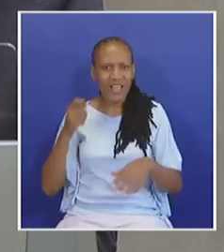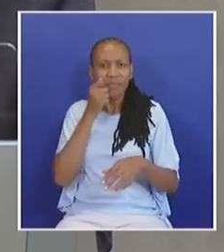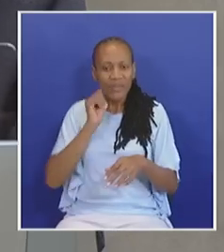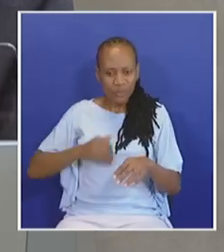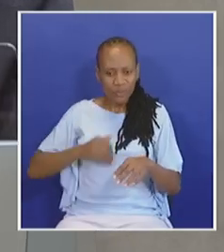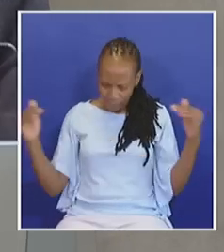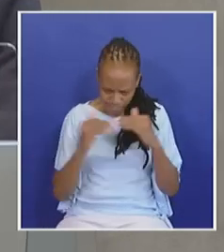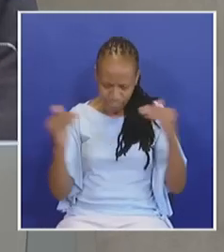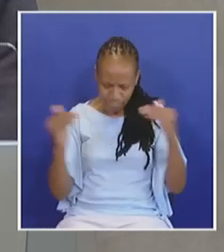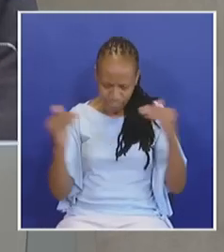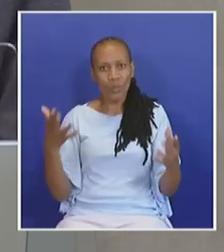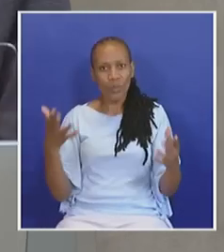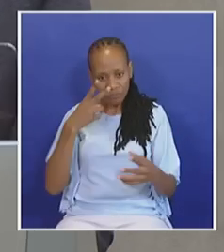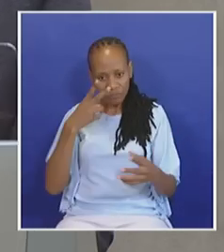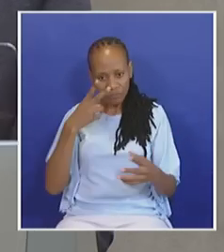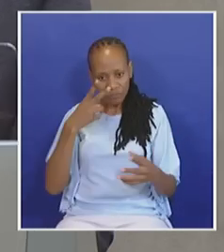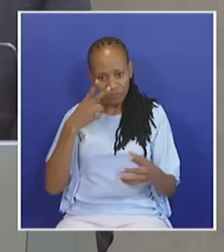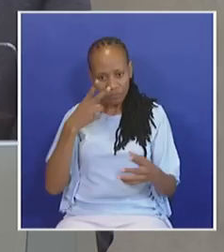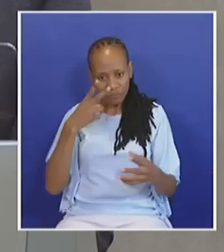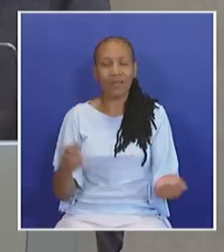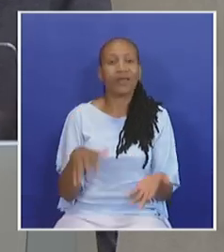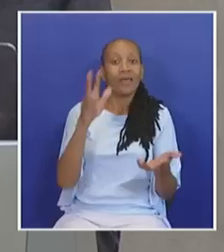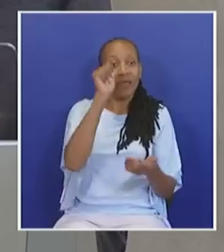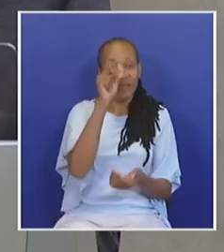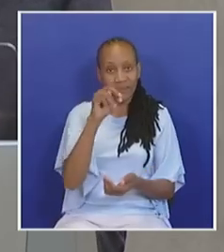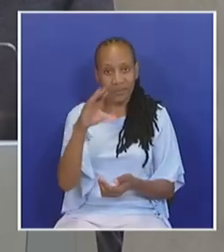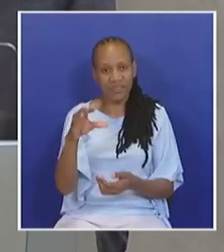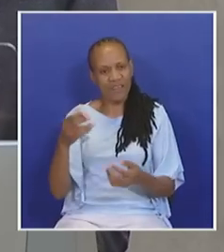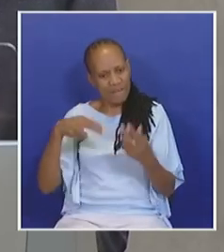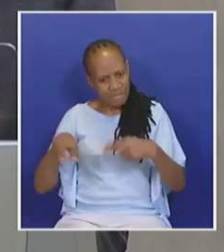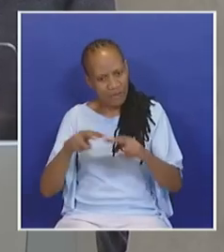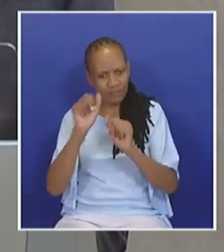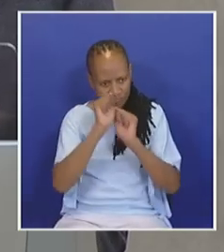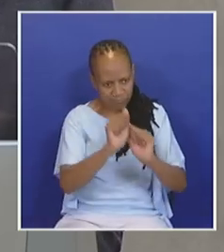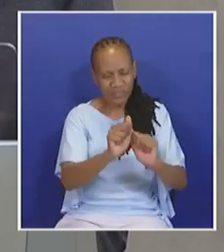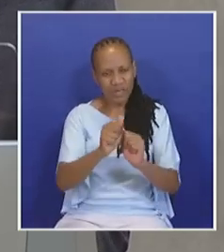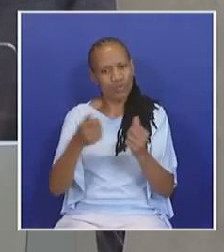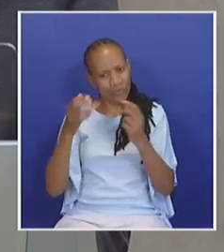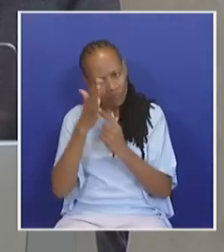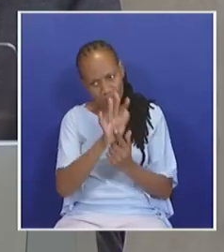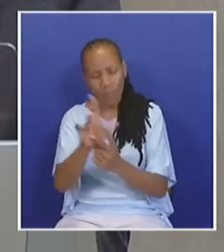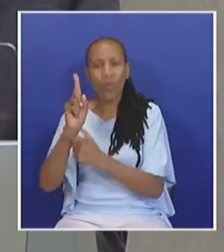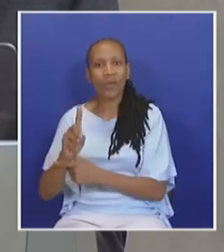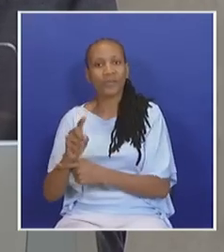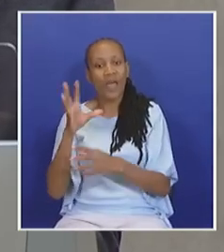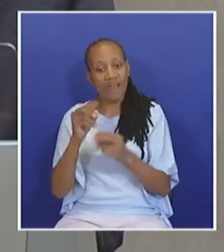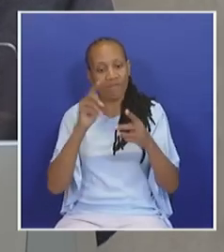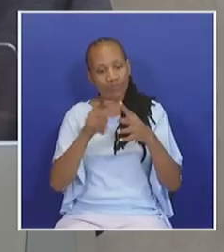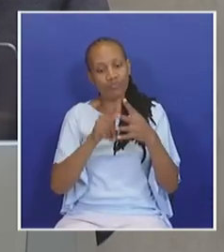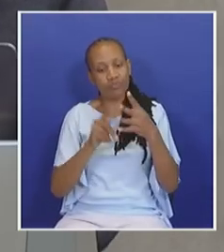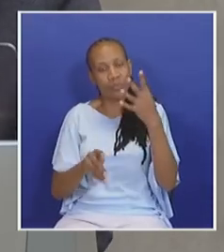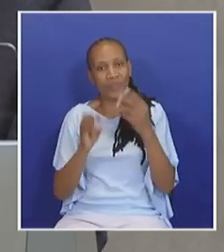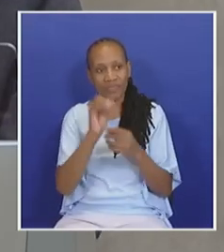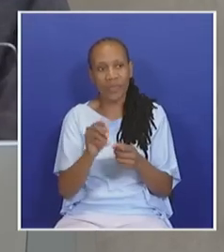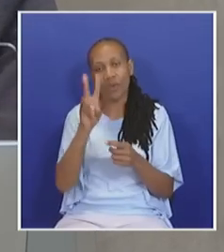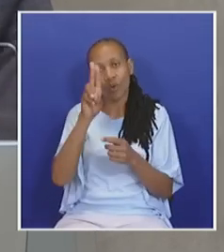free. Derived from African National Congress shared values and vision informed by following principles: Ubuntu,